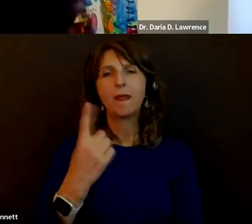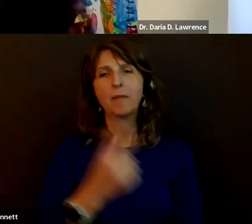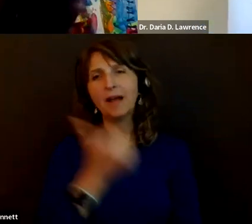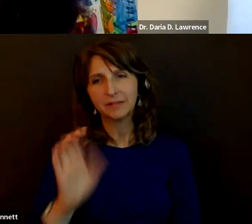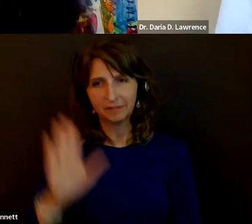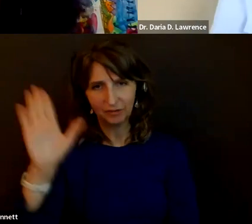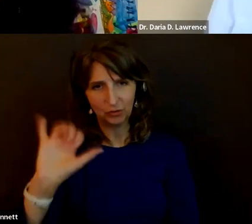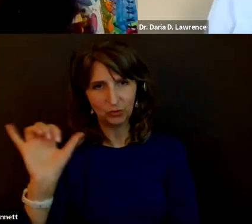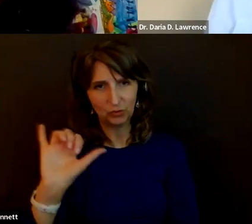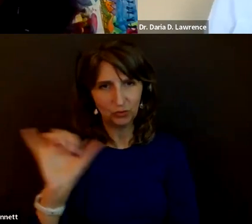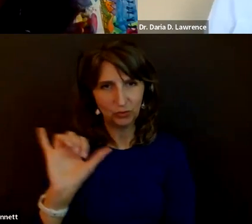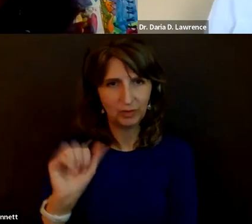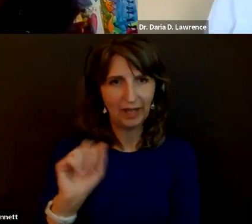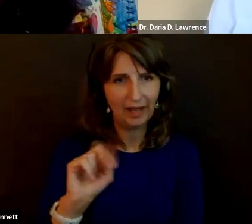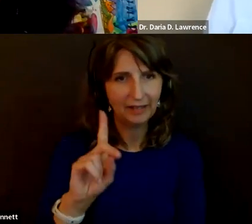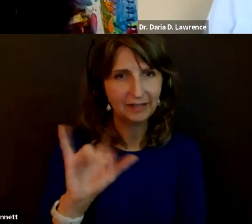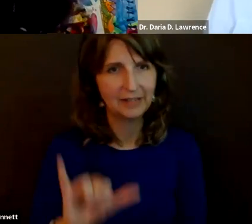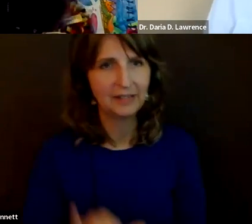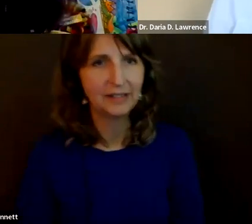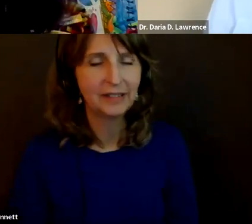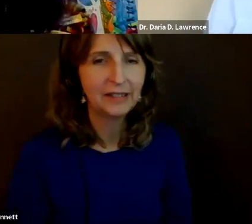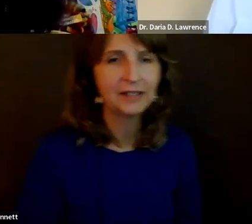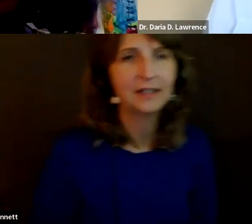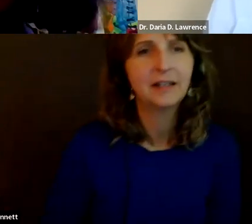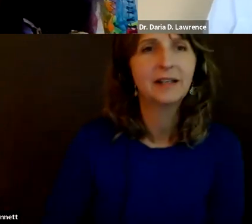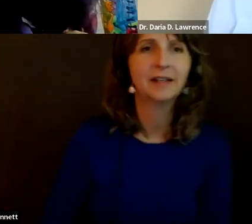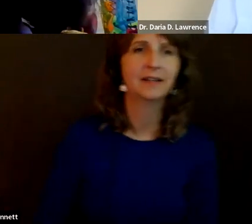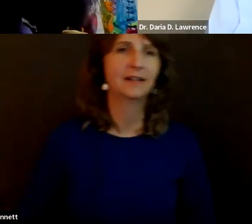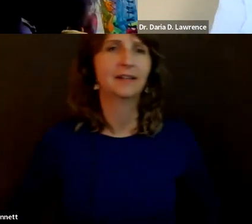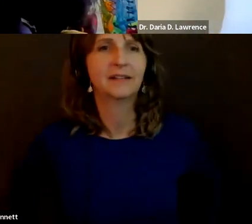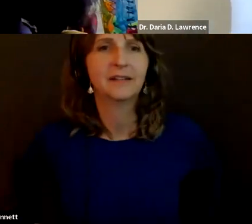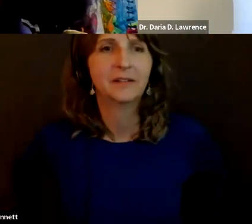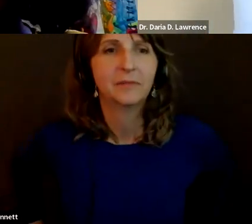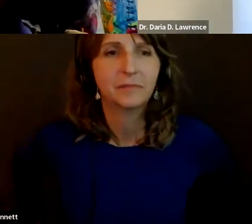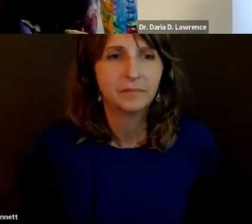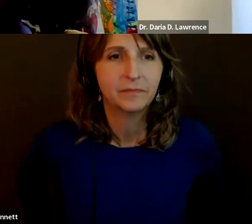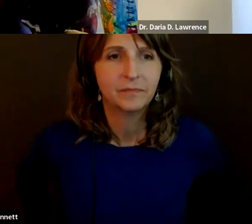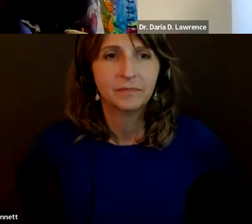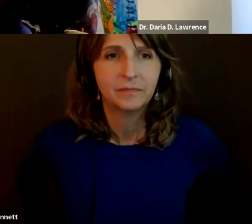well. Okay, does he have a question? Because I didn't see it. That's more of a statement. I didn't get a question.